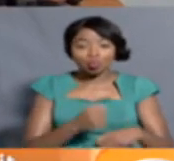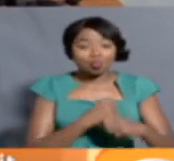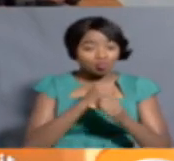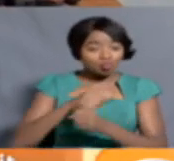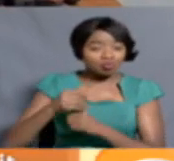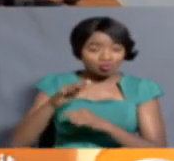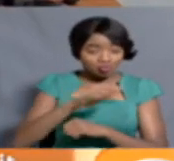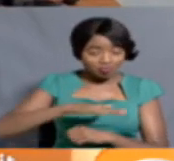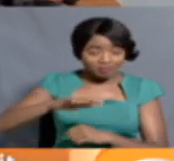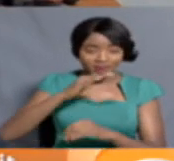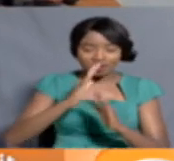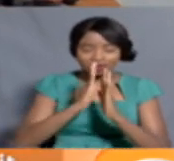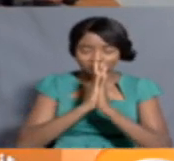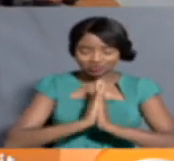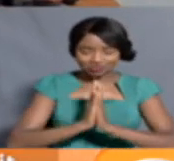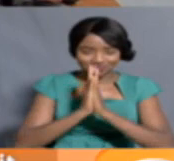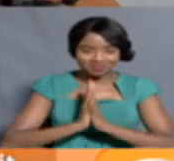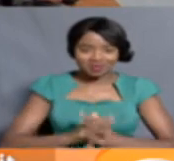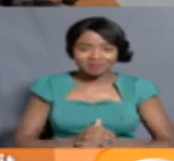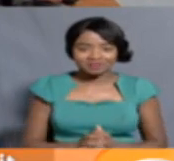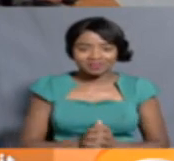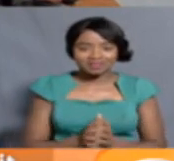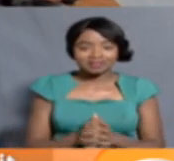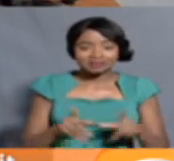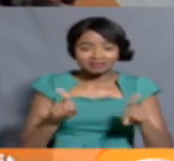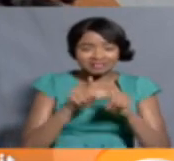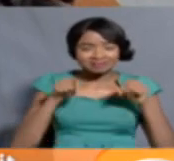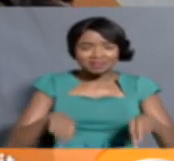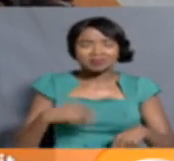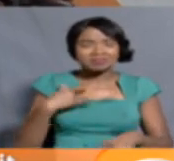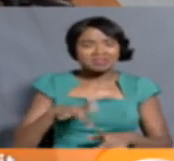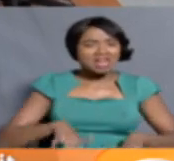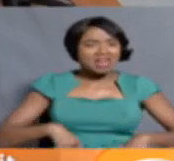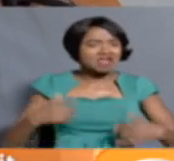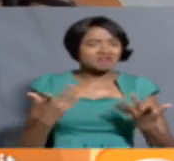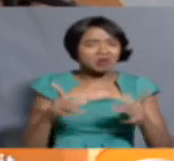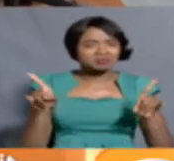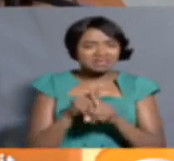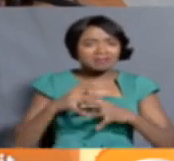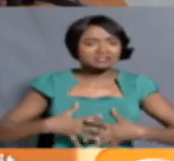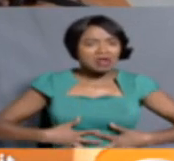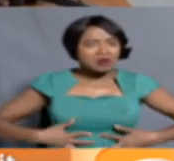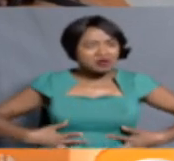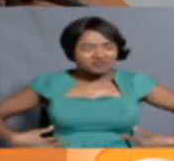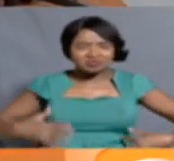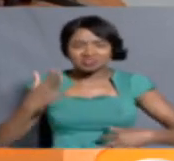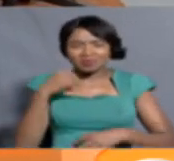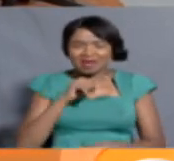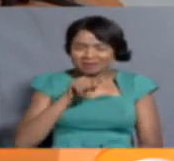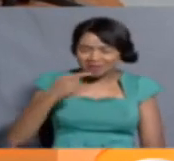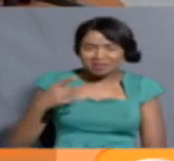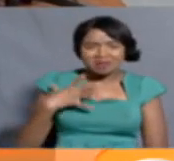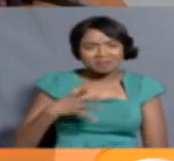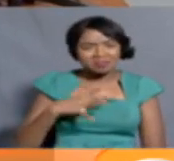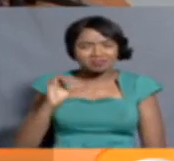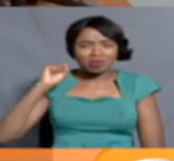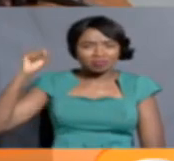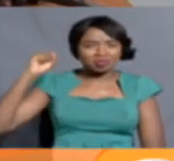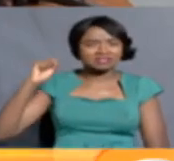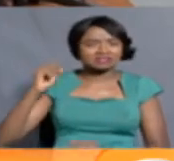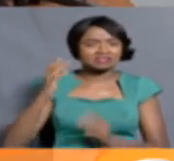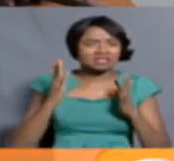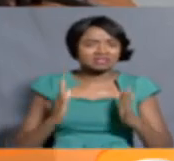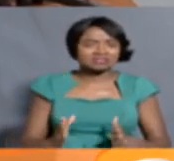high nowadays. I'm just living like a slave and a refugee in my own country. Wow. The only thing najivunia ni scandal of billions and politicians only think about